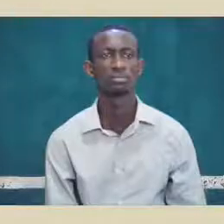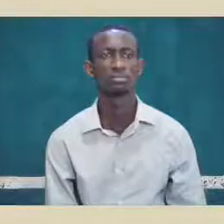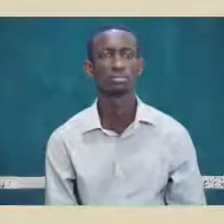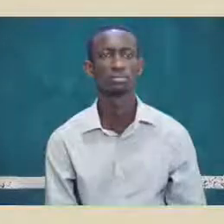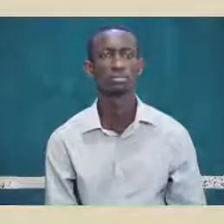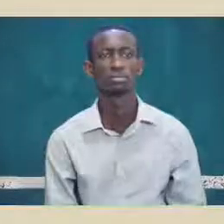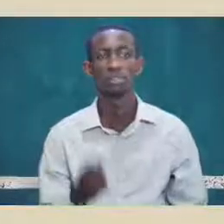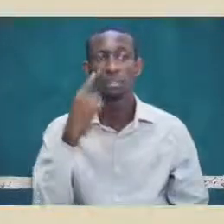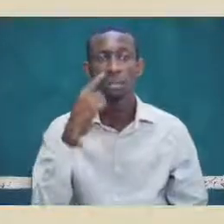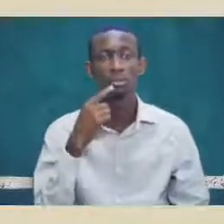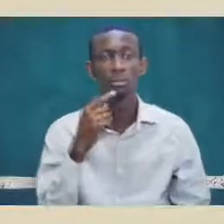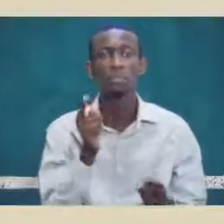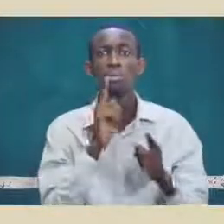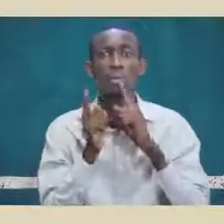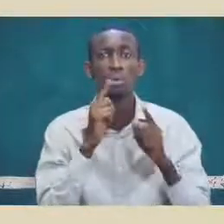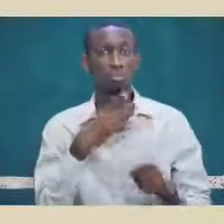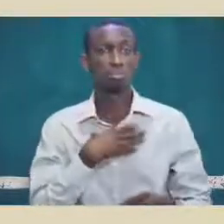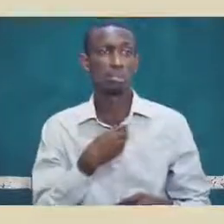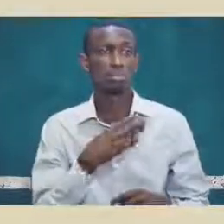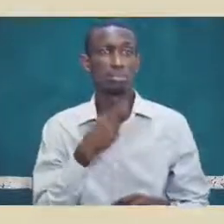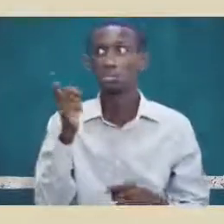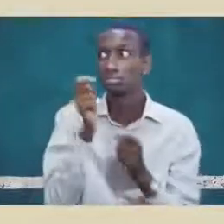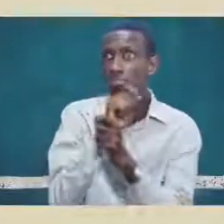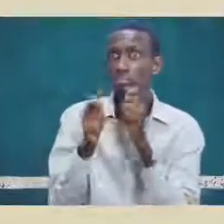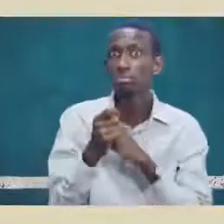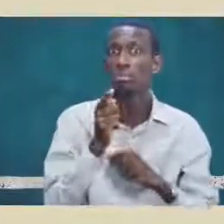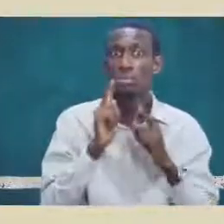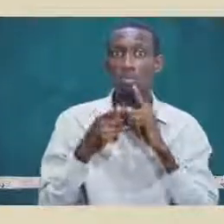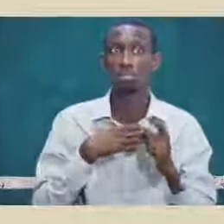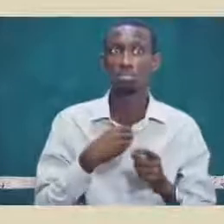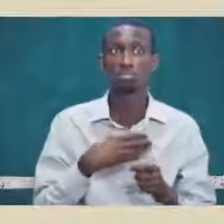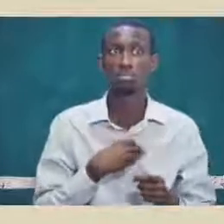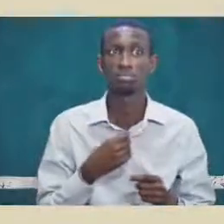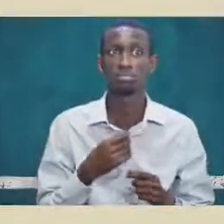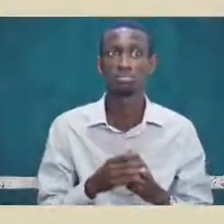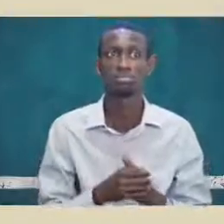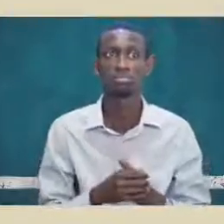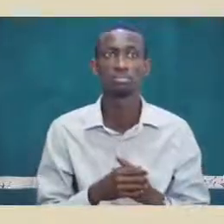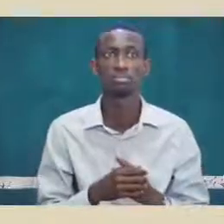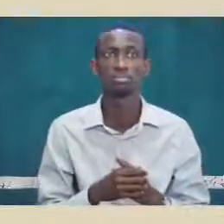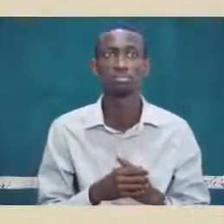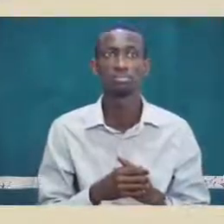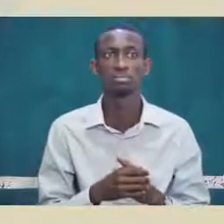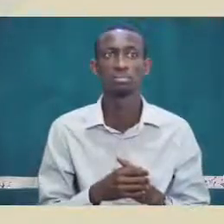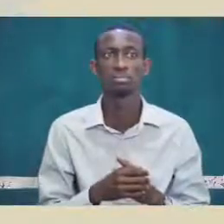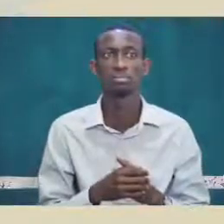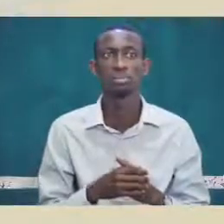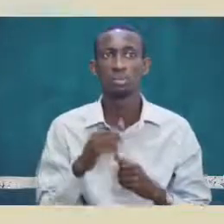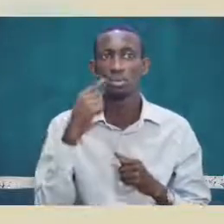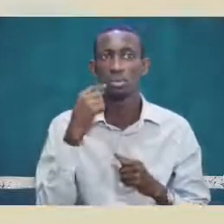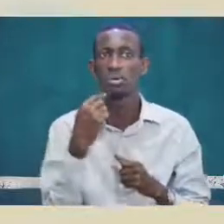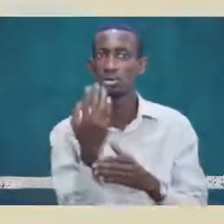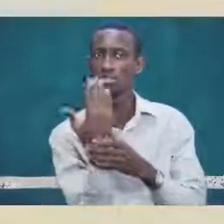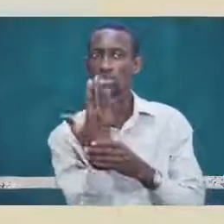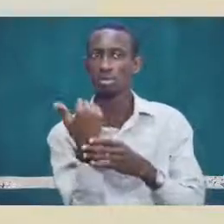the yellow color is coming. So this is purplish blue litmus paper. So